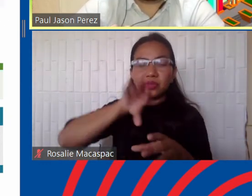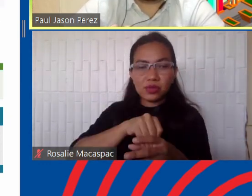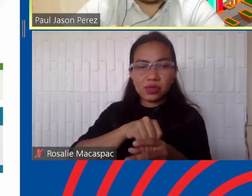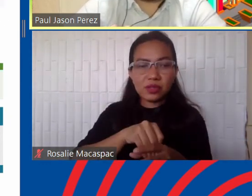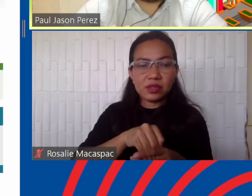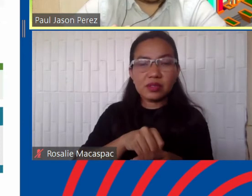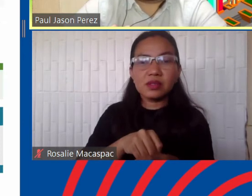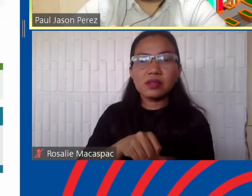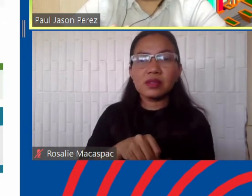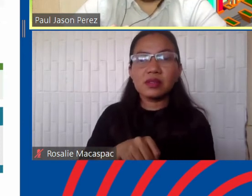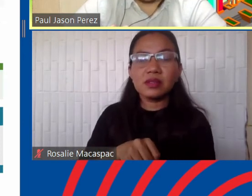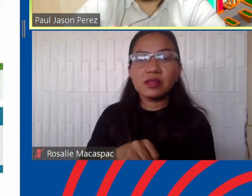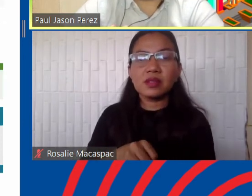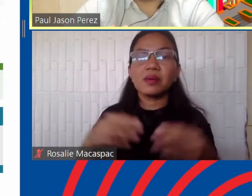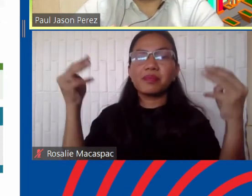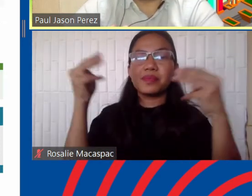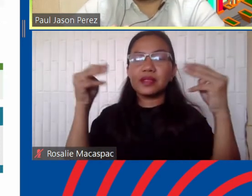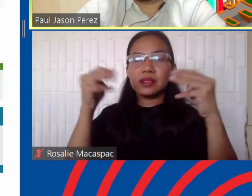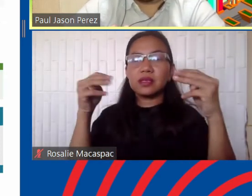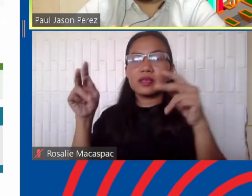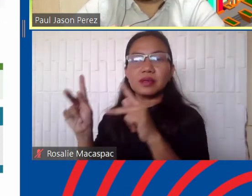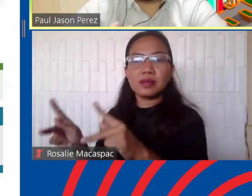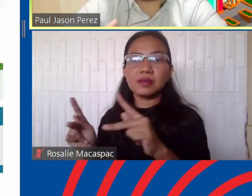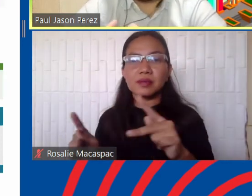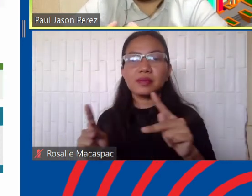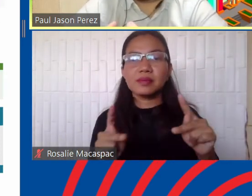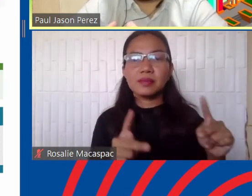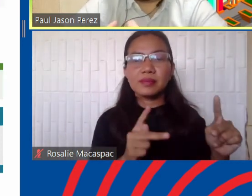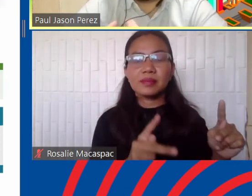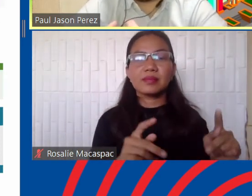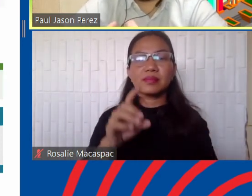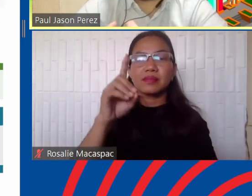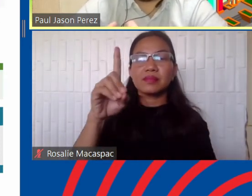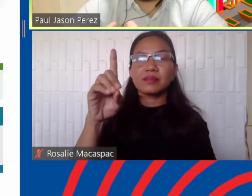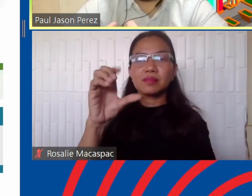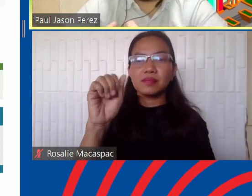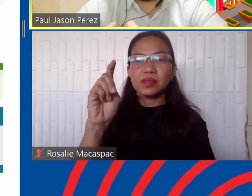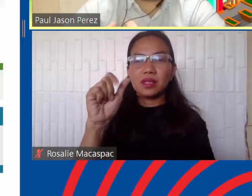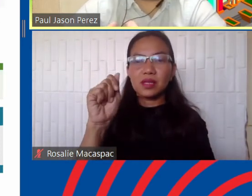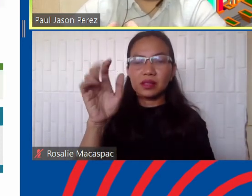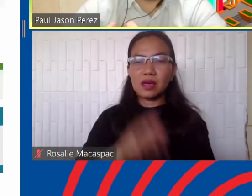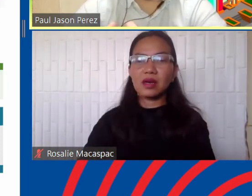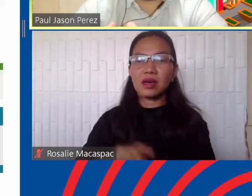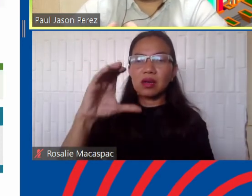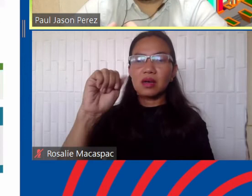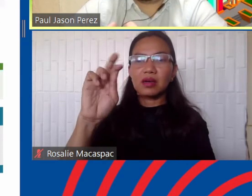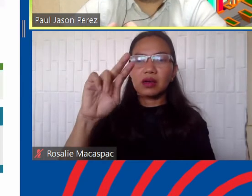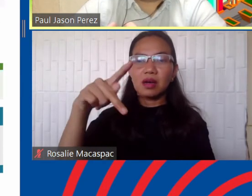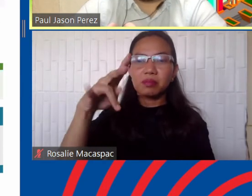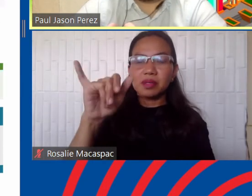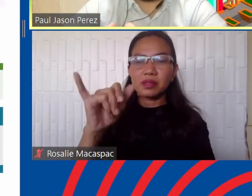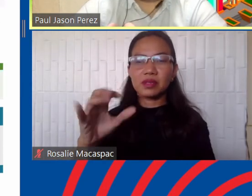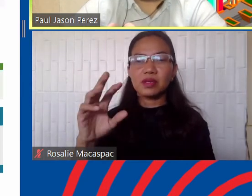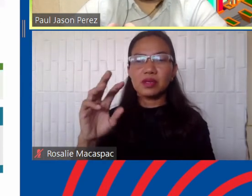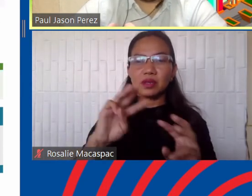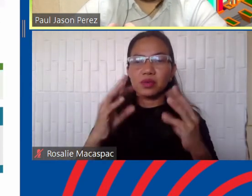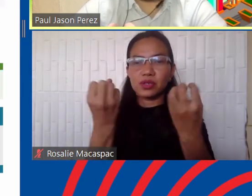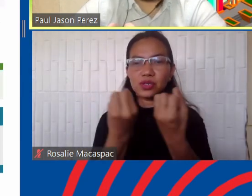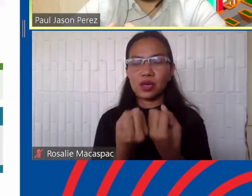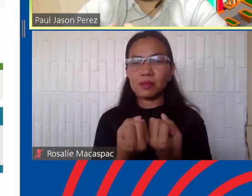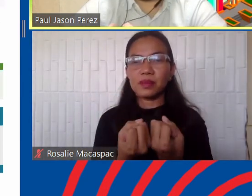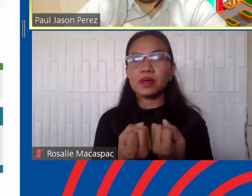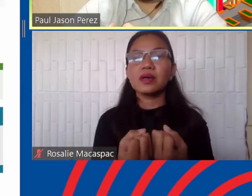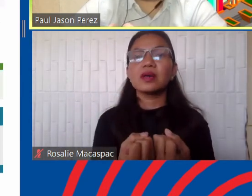had a meeting and we're planning to do data carpentry workshops, like for example, teaching librarians and